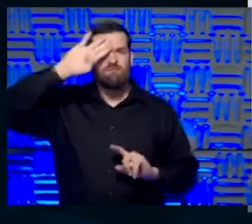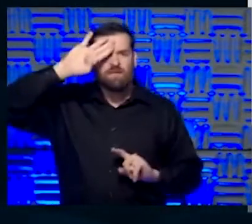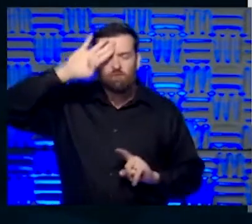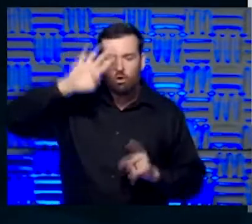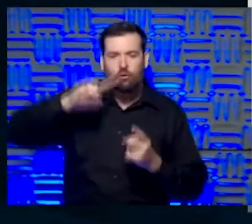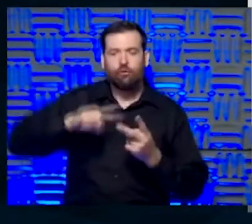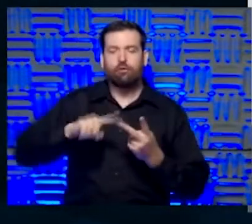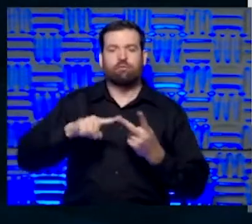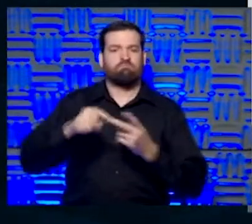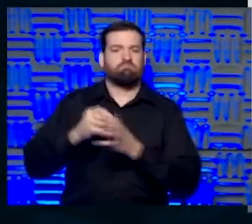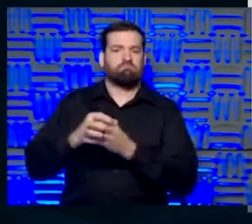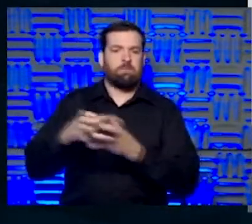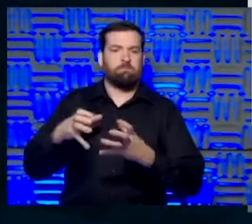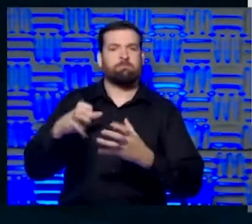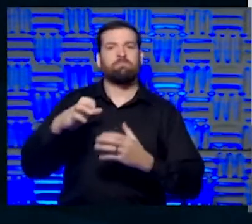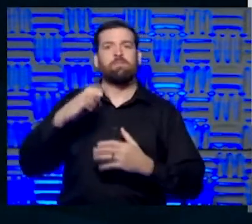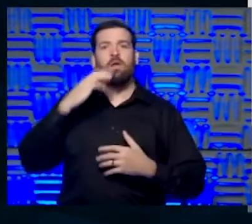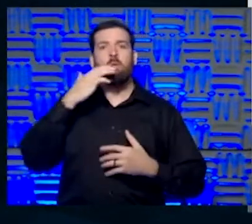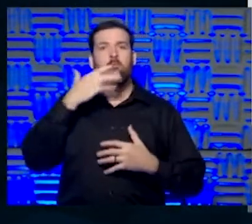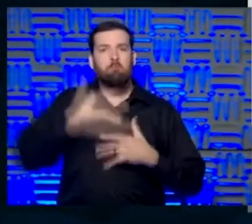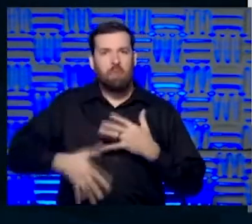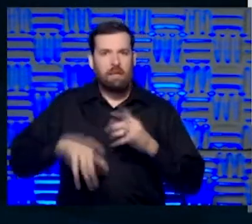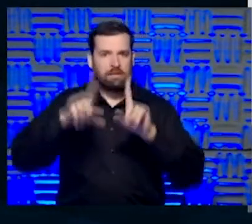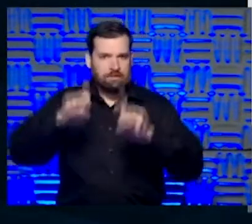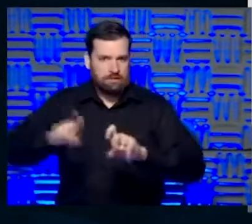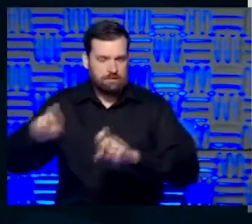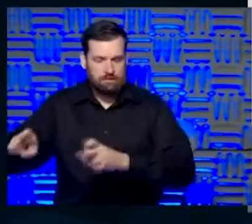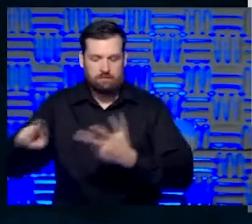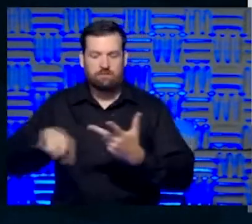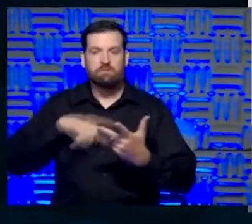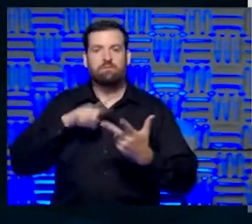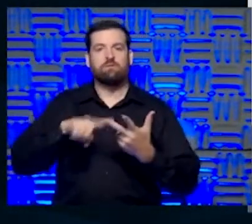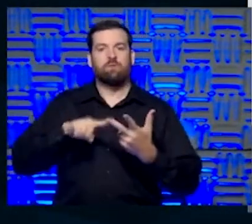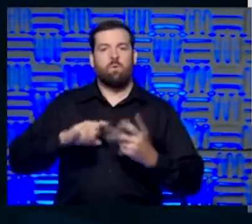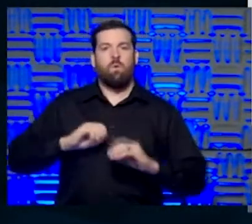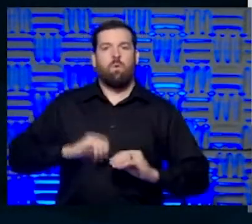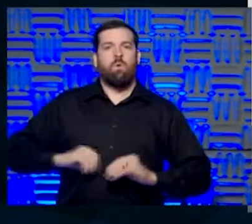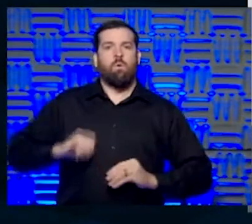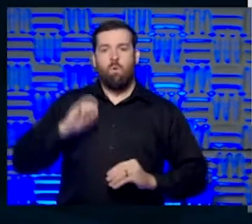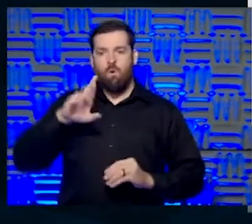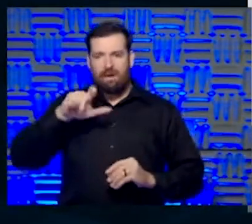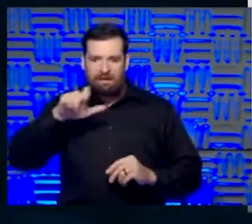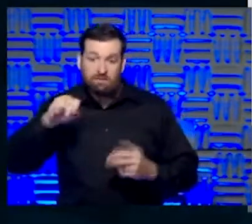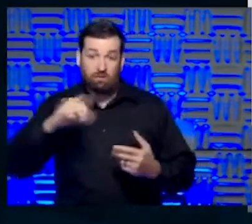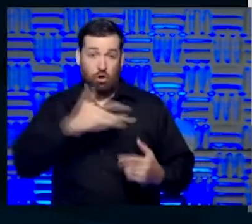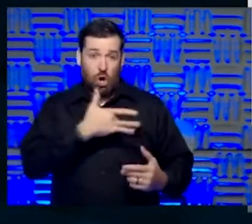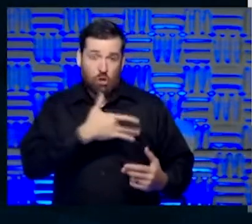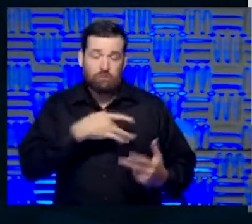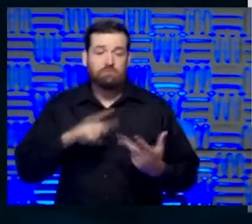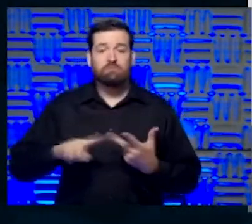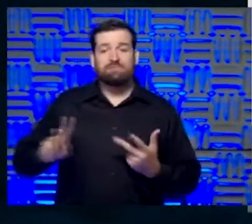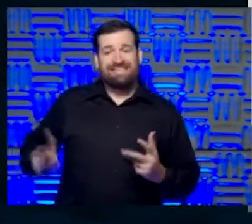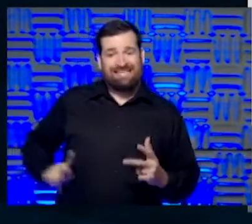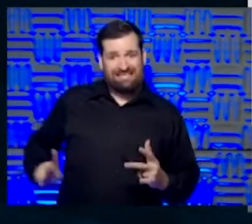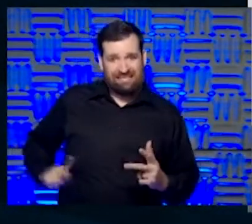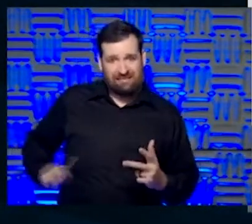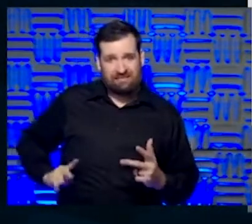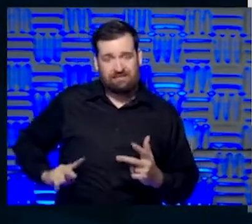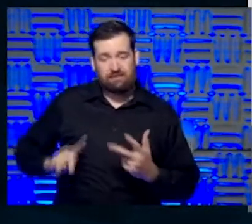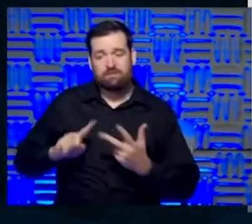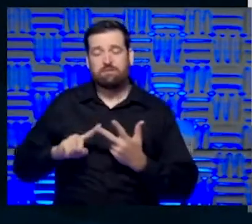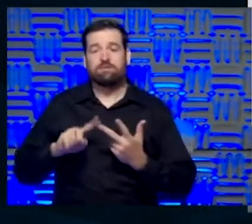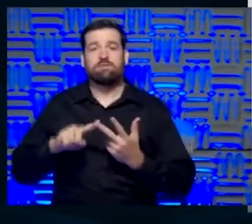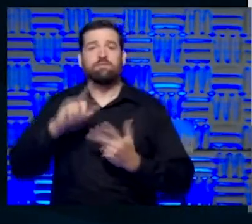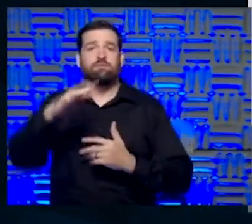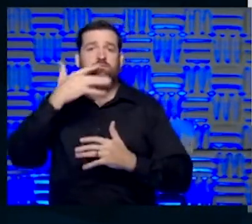of inflammation on blood tests, along with organ involvement. And that could be the heart, it could be the kidneys, it could be your blood